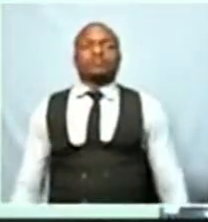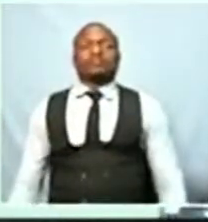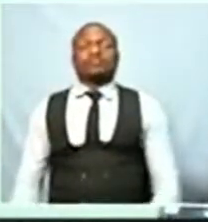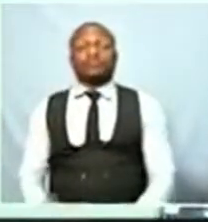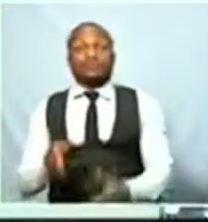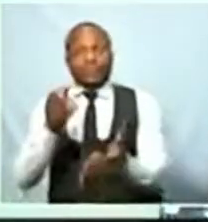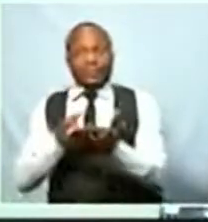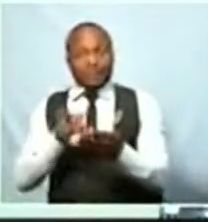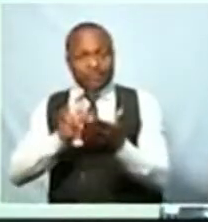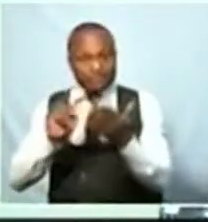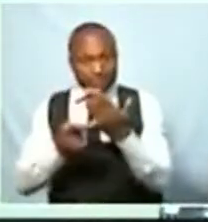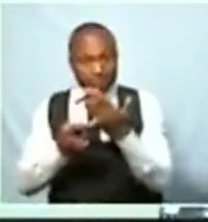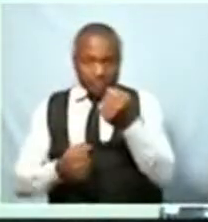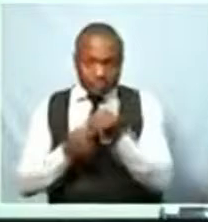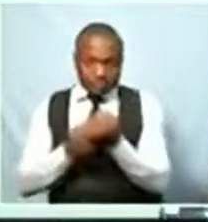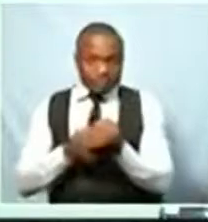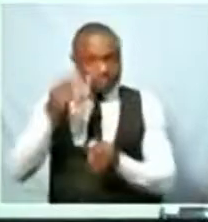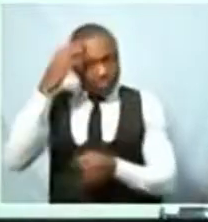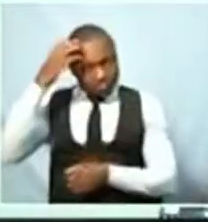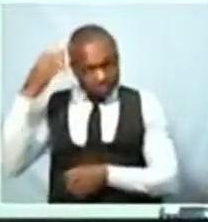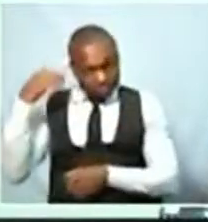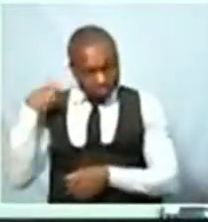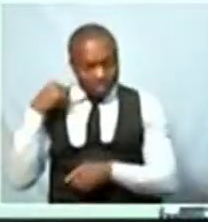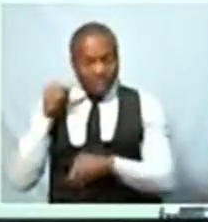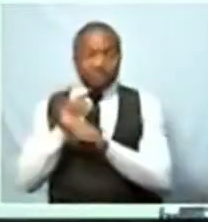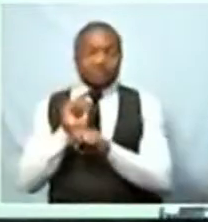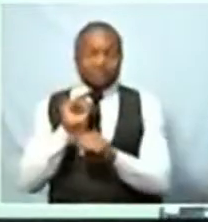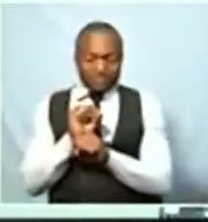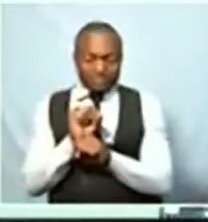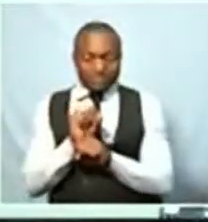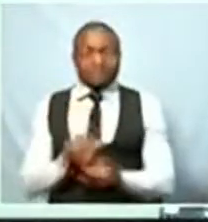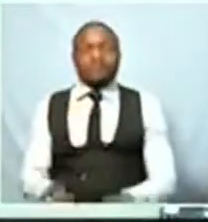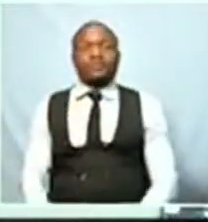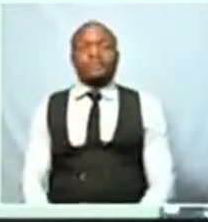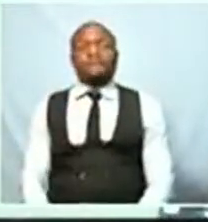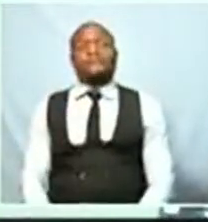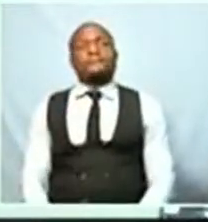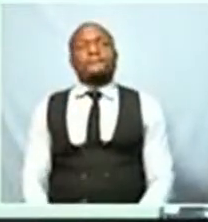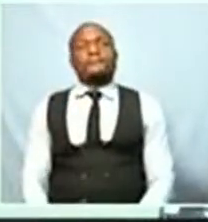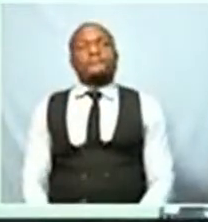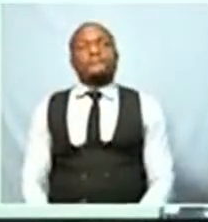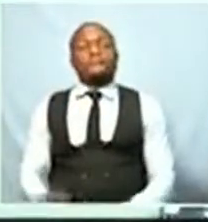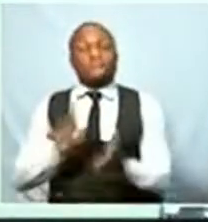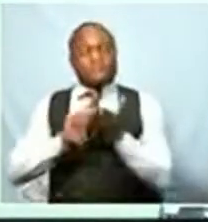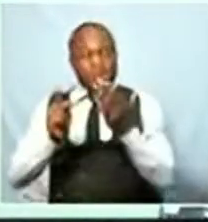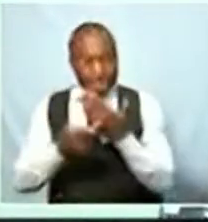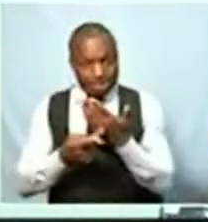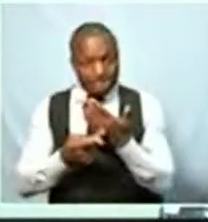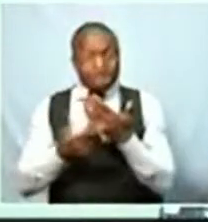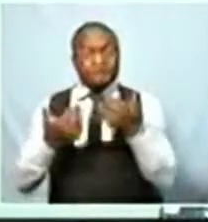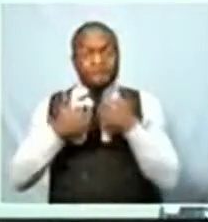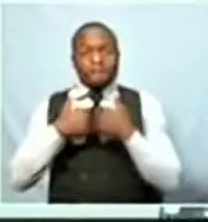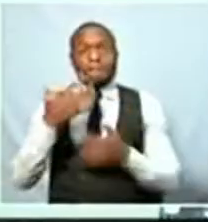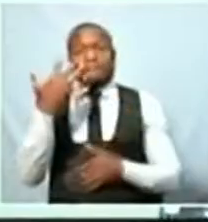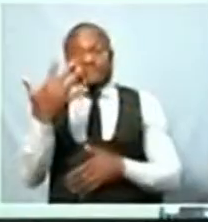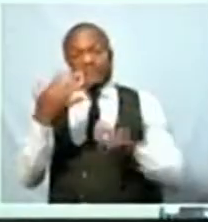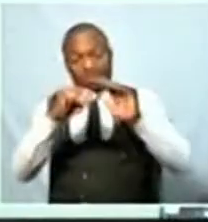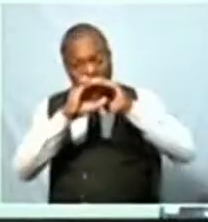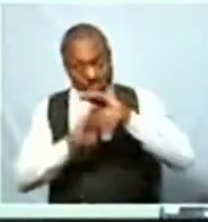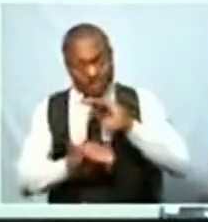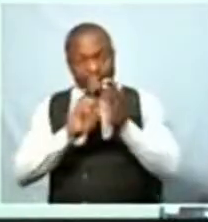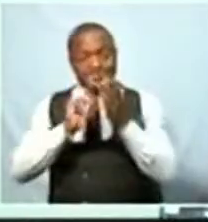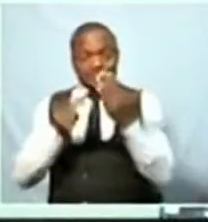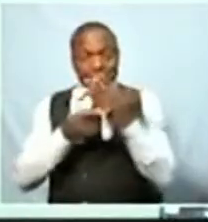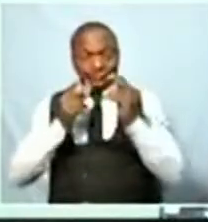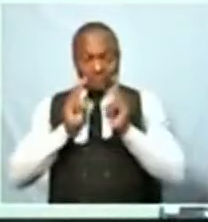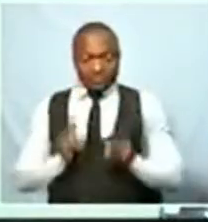This program supports the office's core value, the core functions. The program has 5 sub-programs, namely